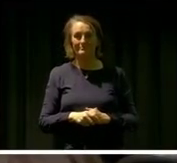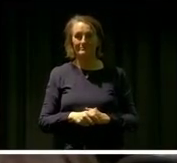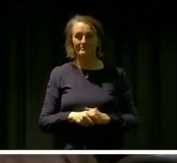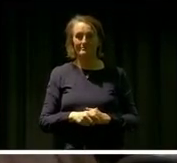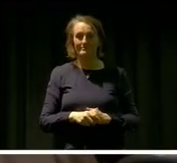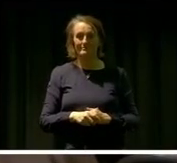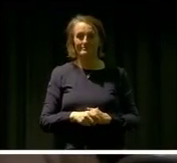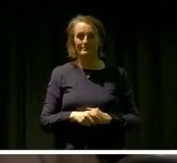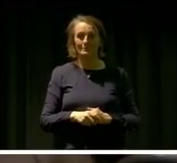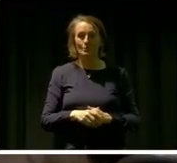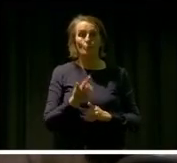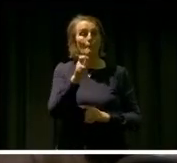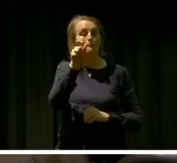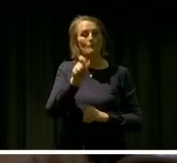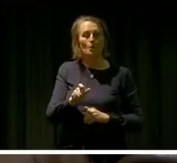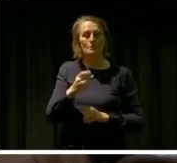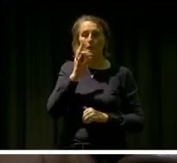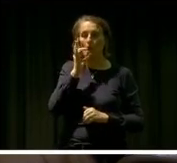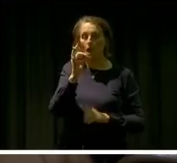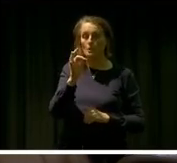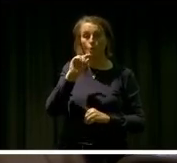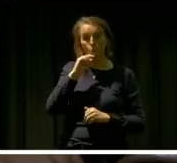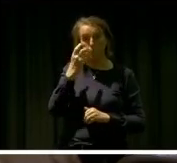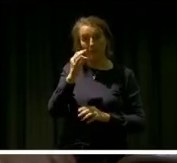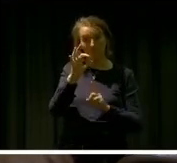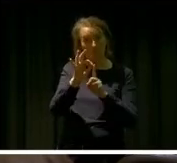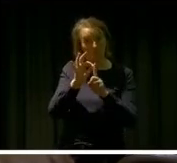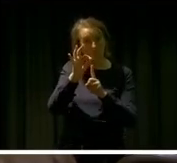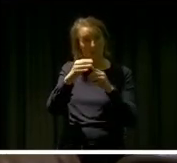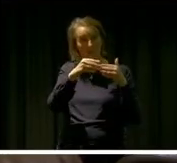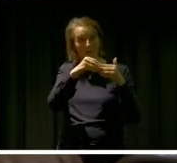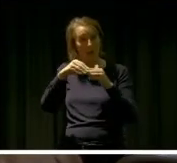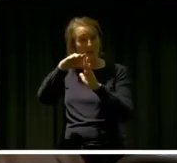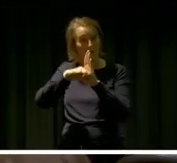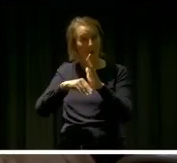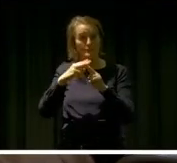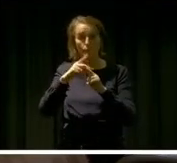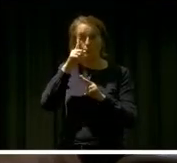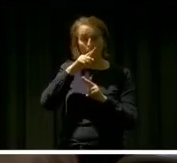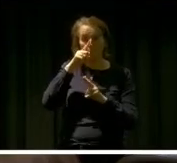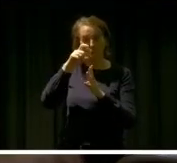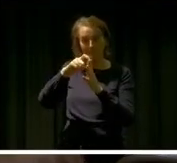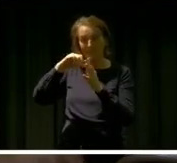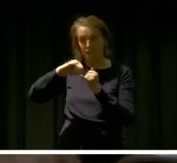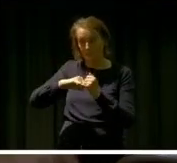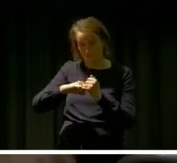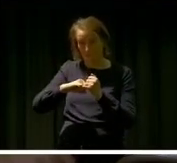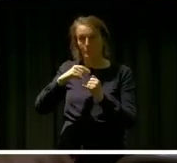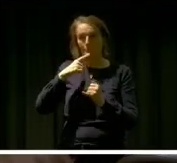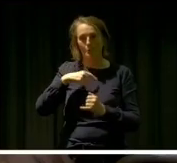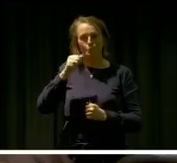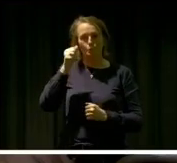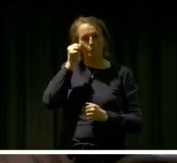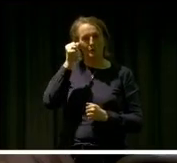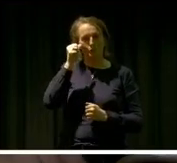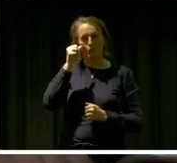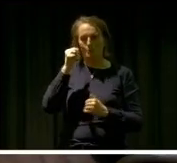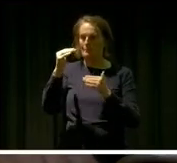Kylie asked, are you going to have specific guidelines for people with Down syndrome, as we already know they are at